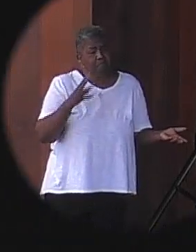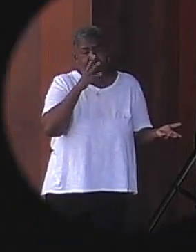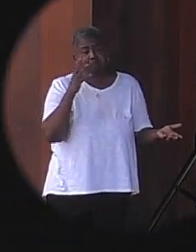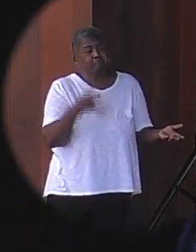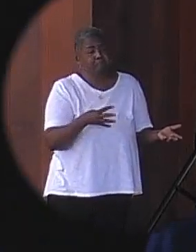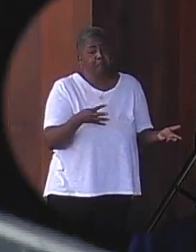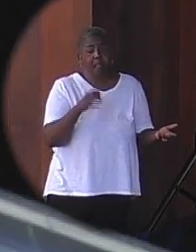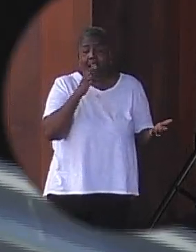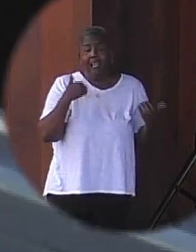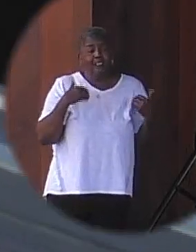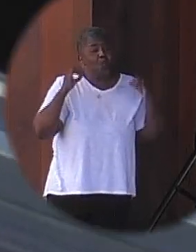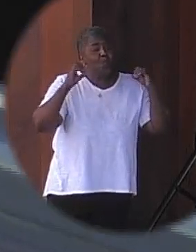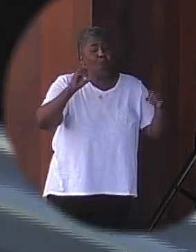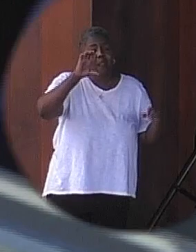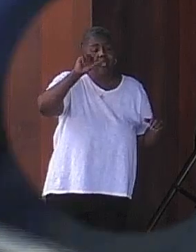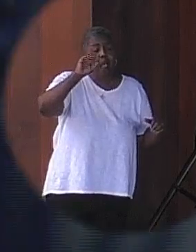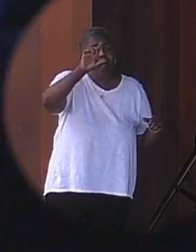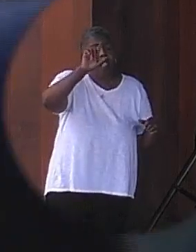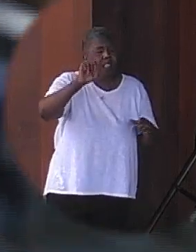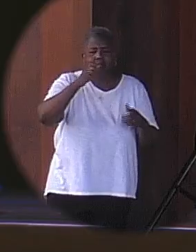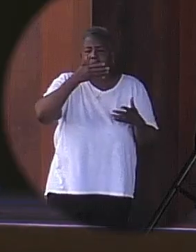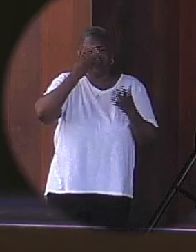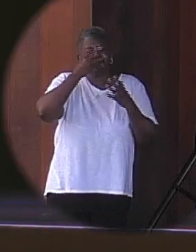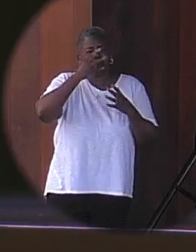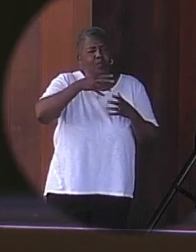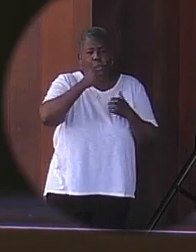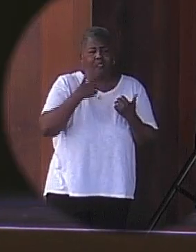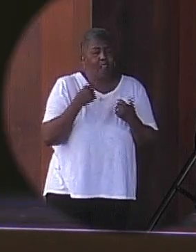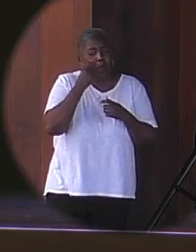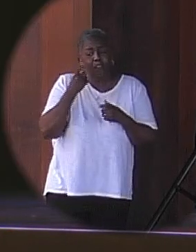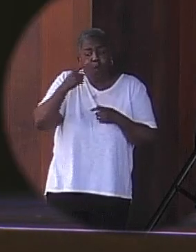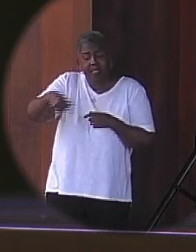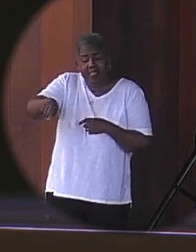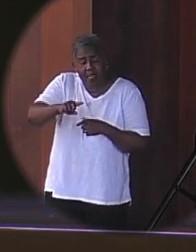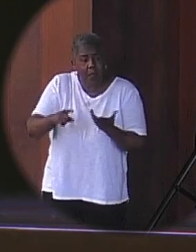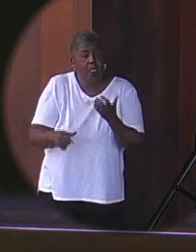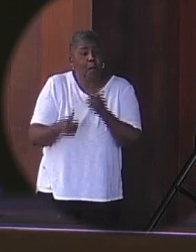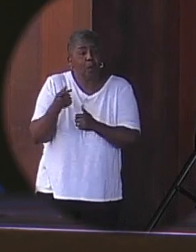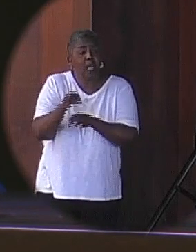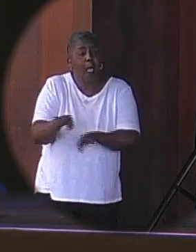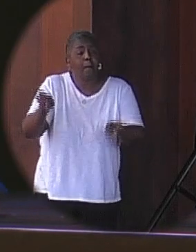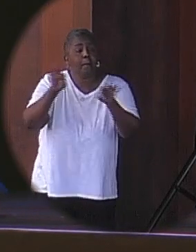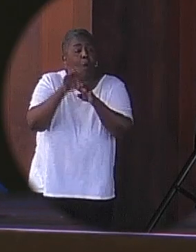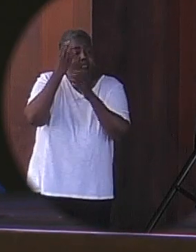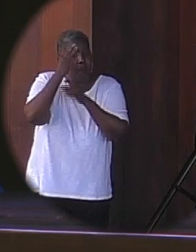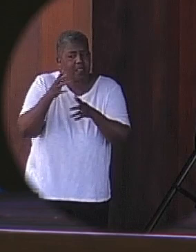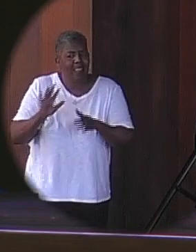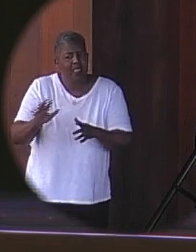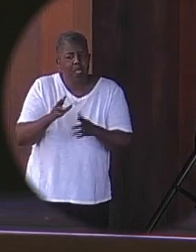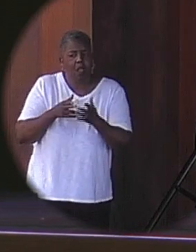don't even have cable. Because for them, the truest source of